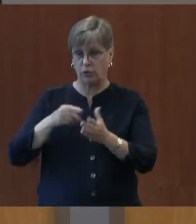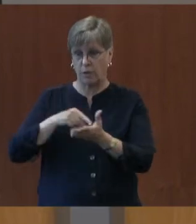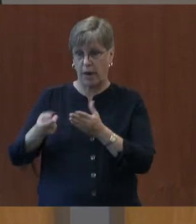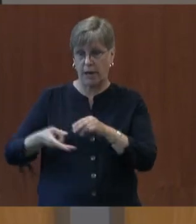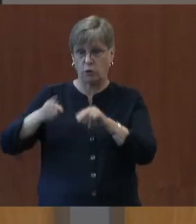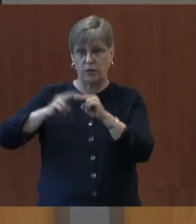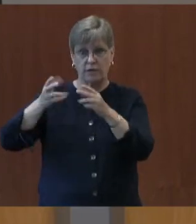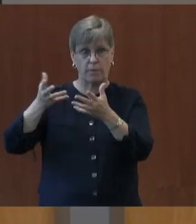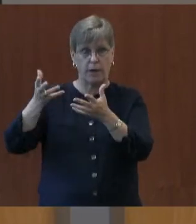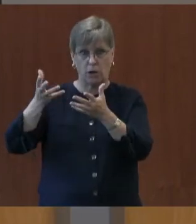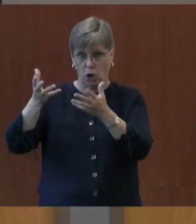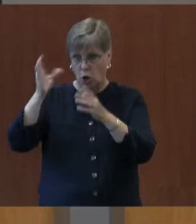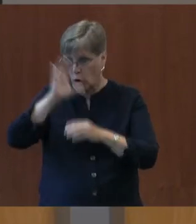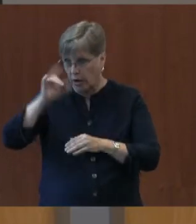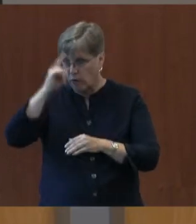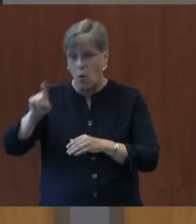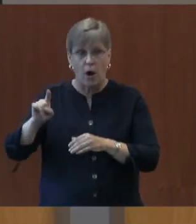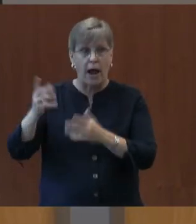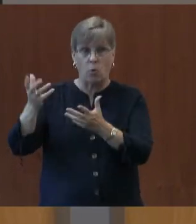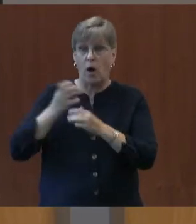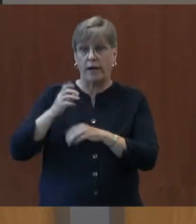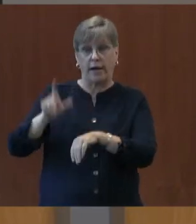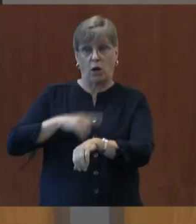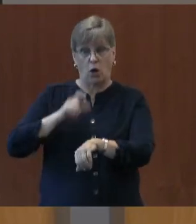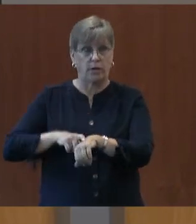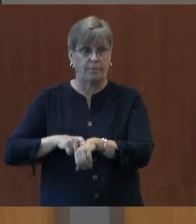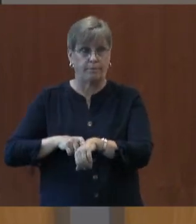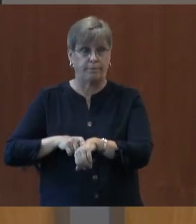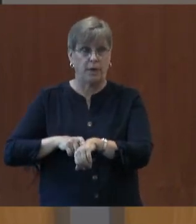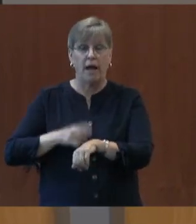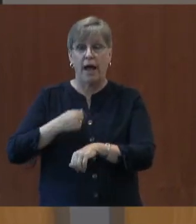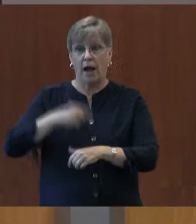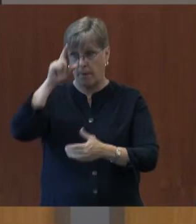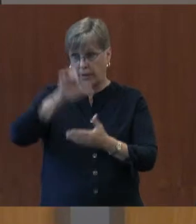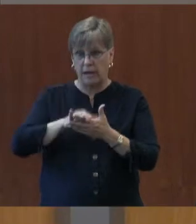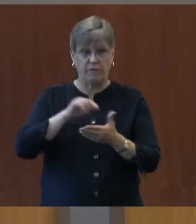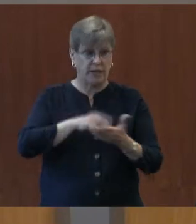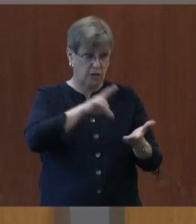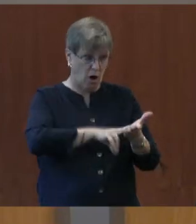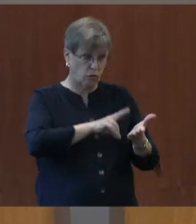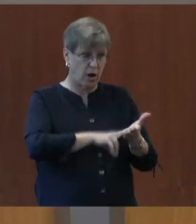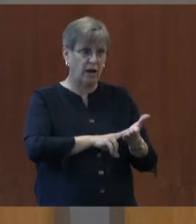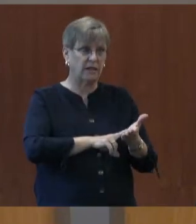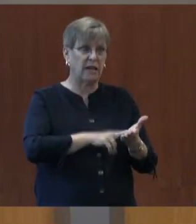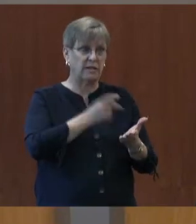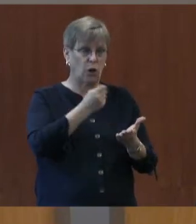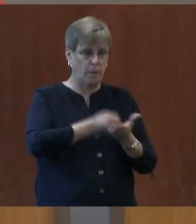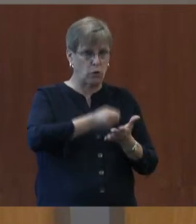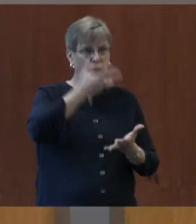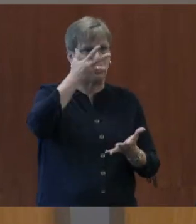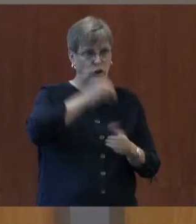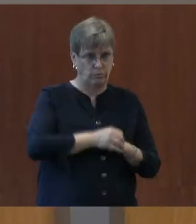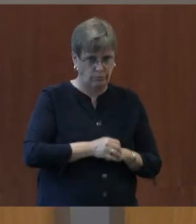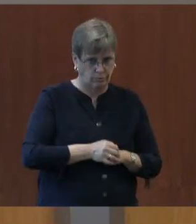been looking for or wanted in quite some time. And I do feel as though this contract is a little bit rich, I